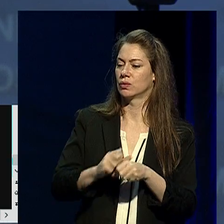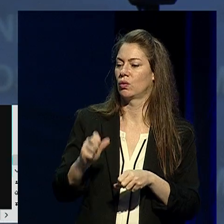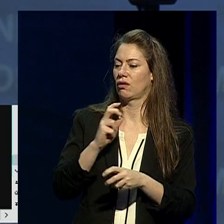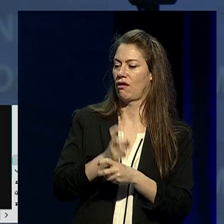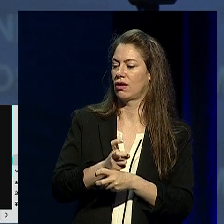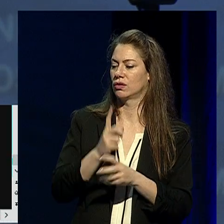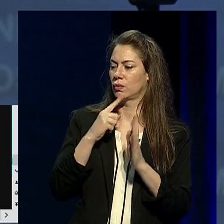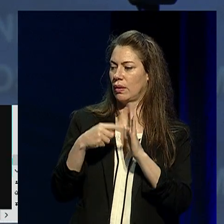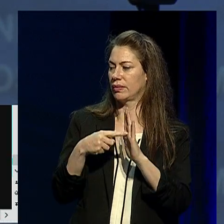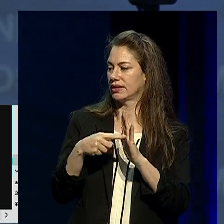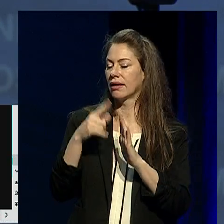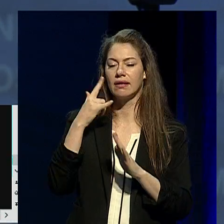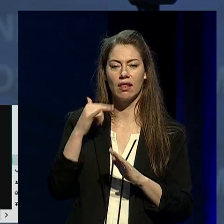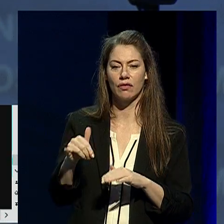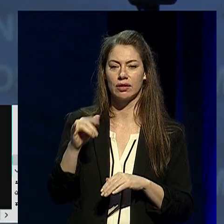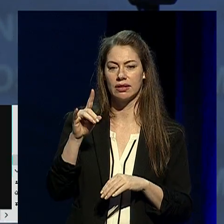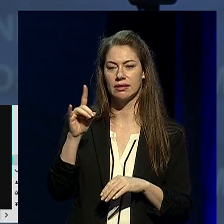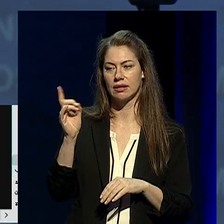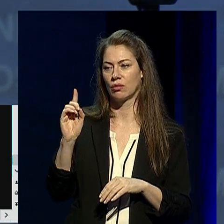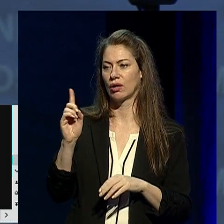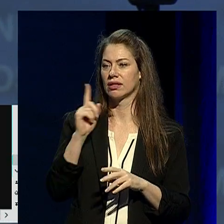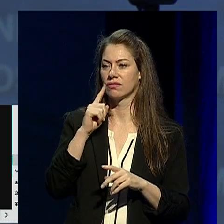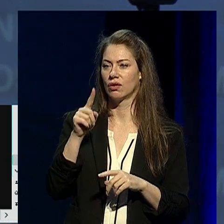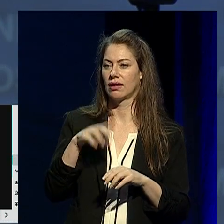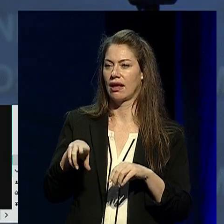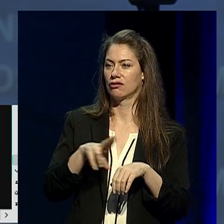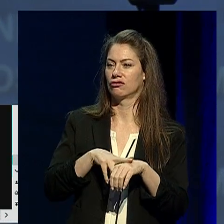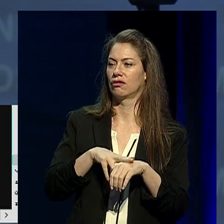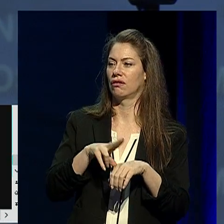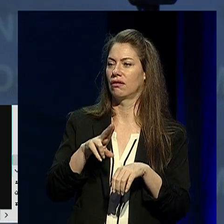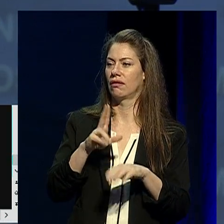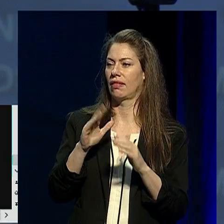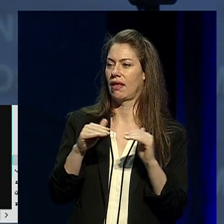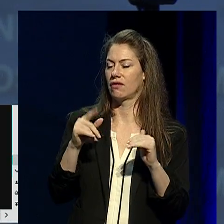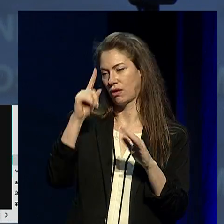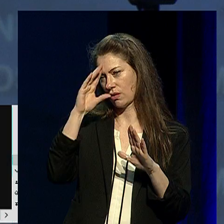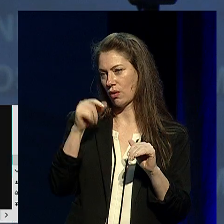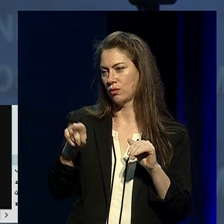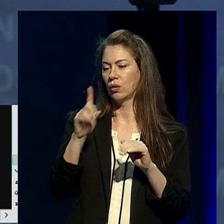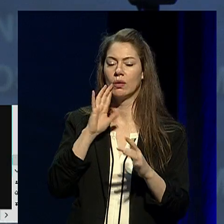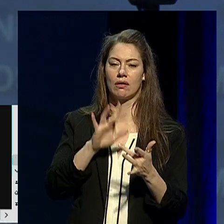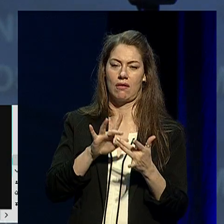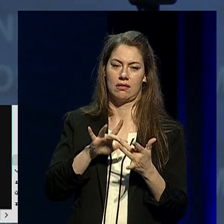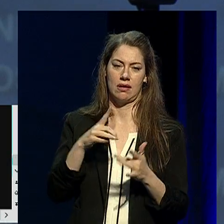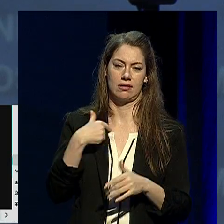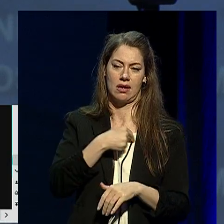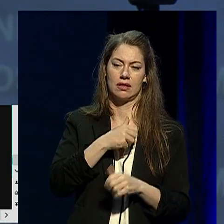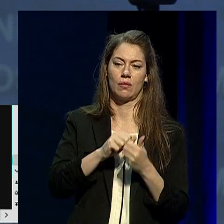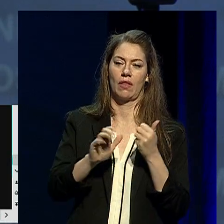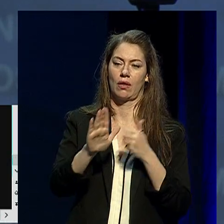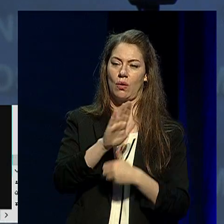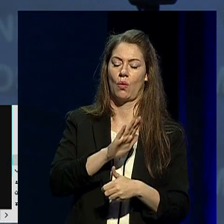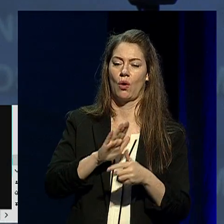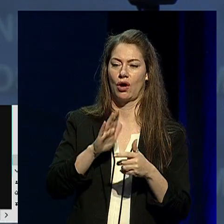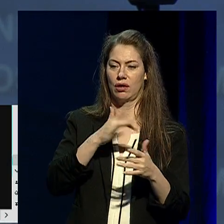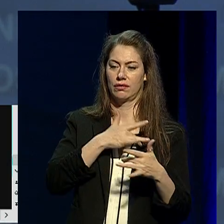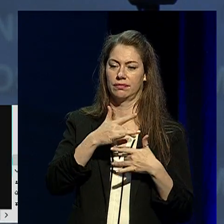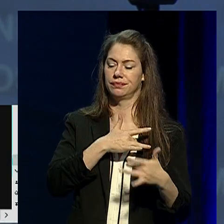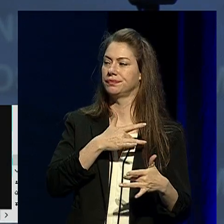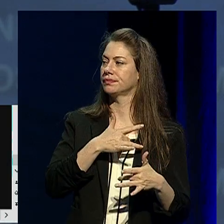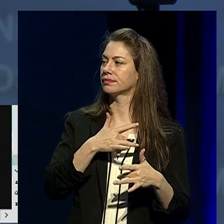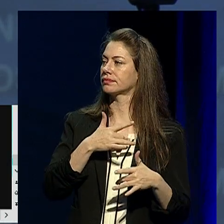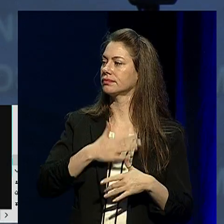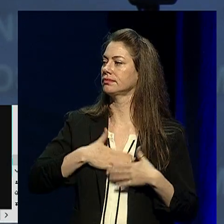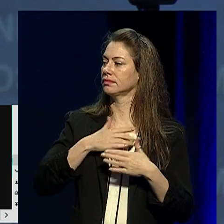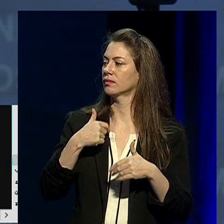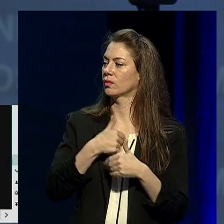represent California Democrats at the national level. I hope you will reach out and contact us with your concerns.